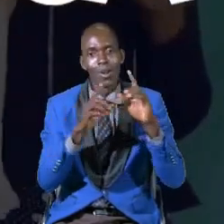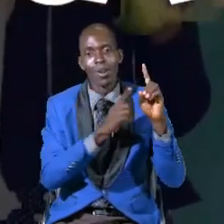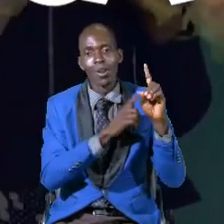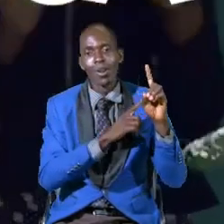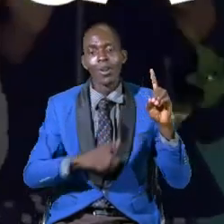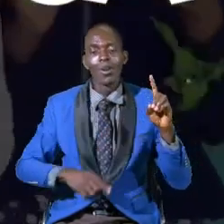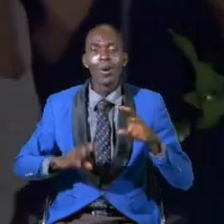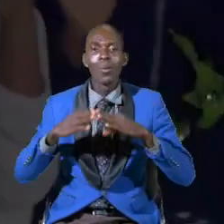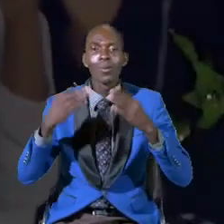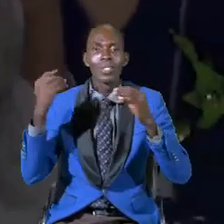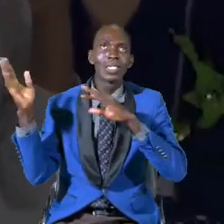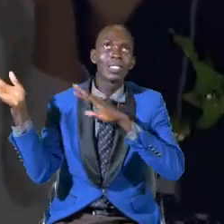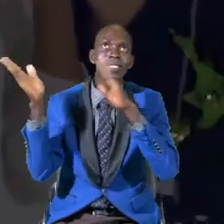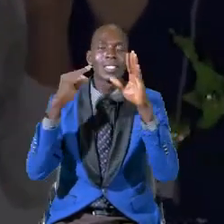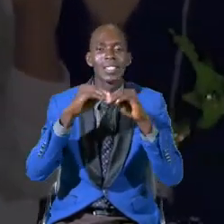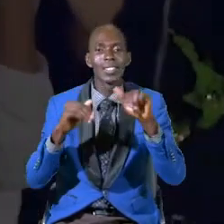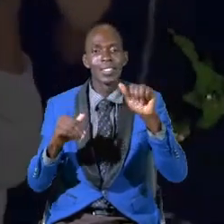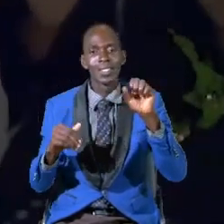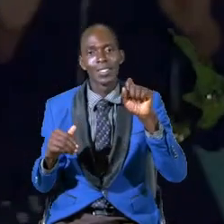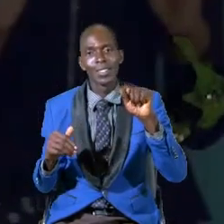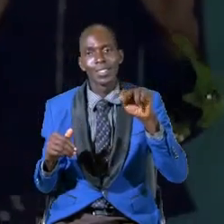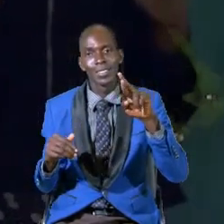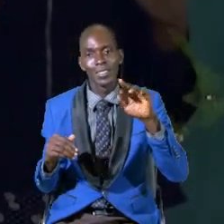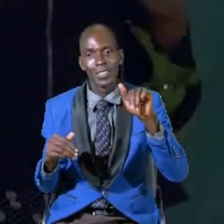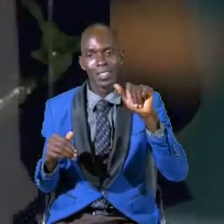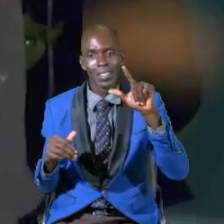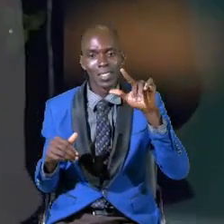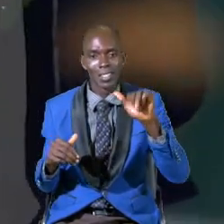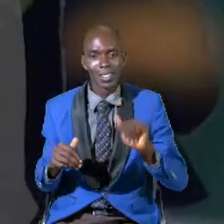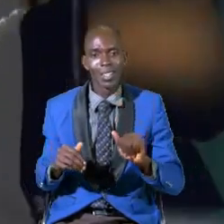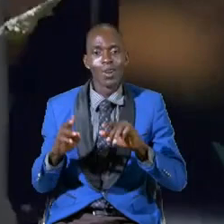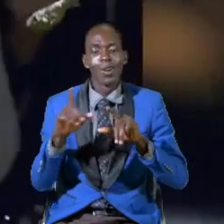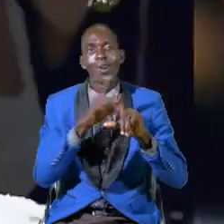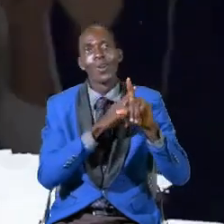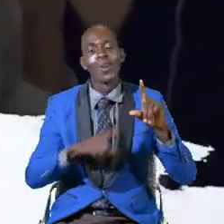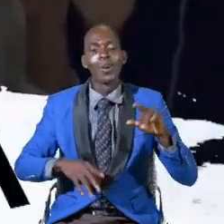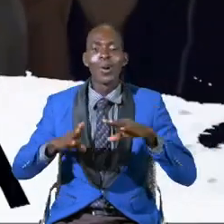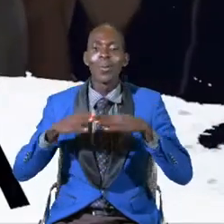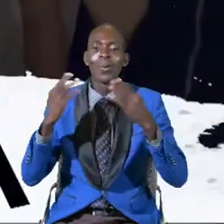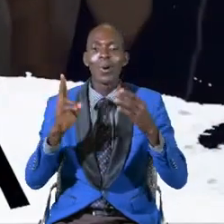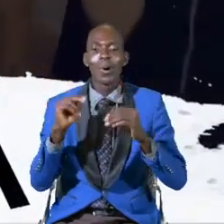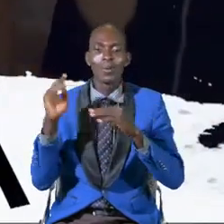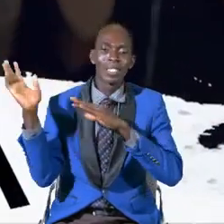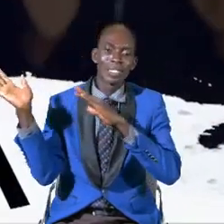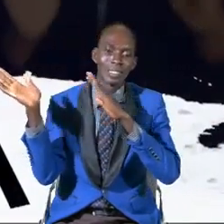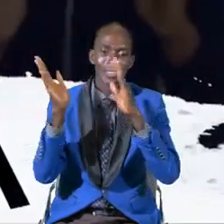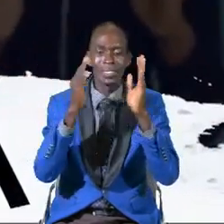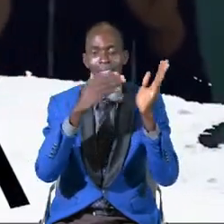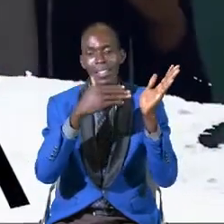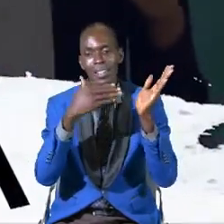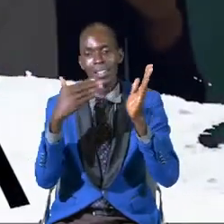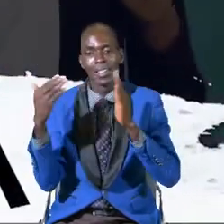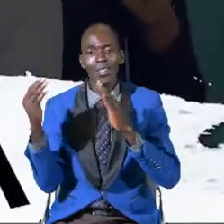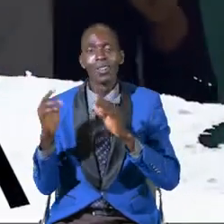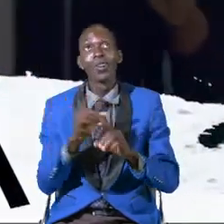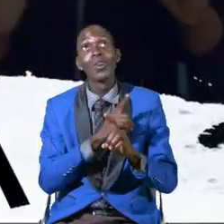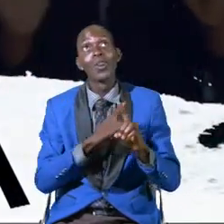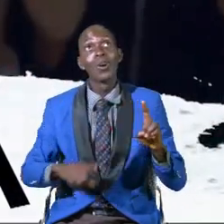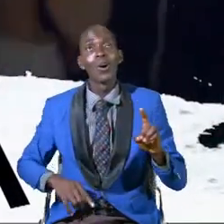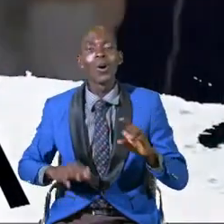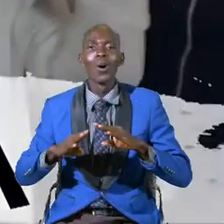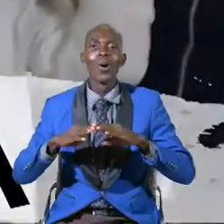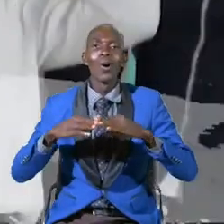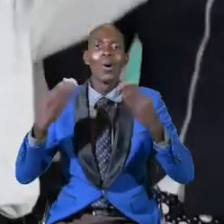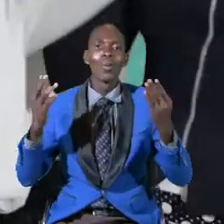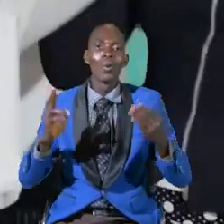sky in Australia. Lord, you must open up the sky in Antarctica. Lord, open up the